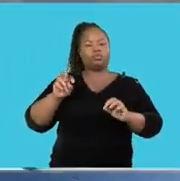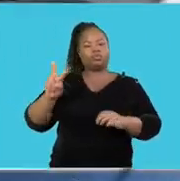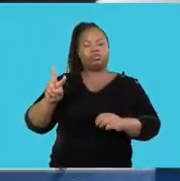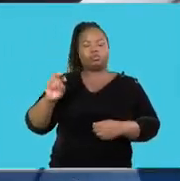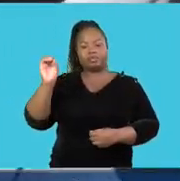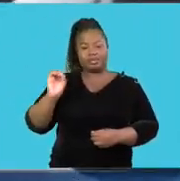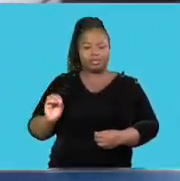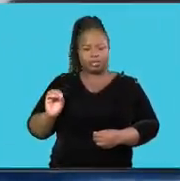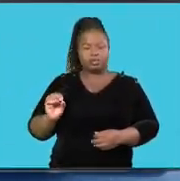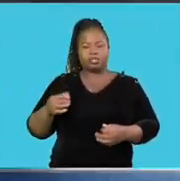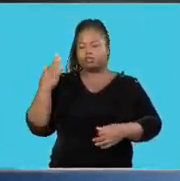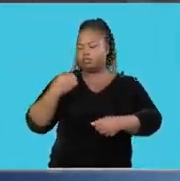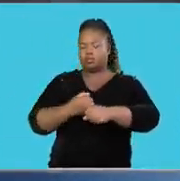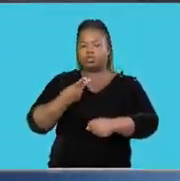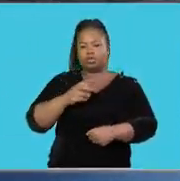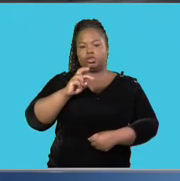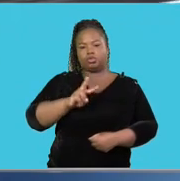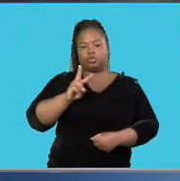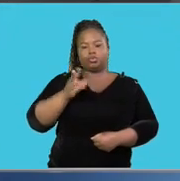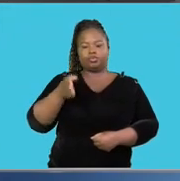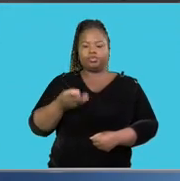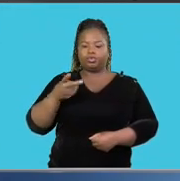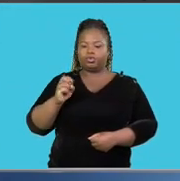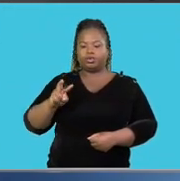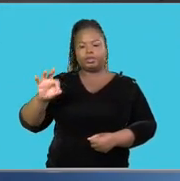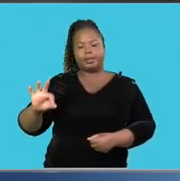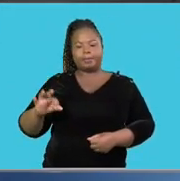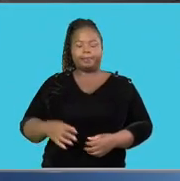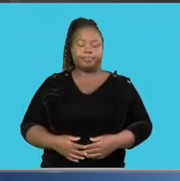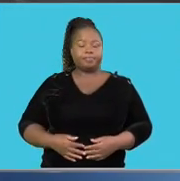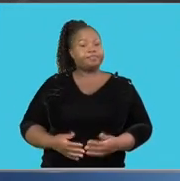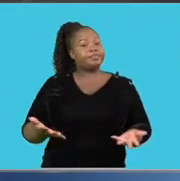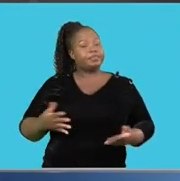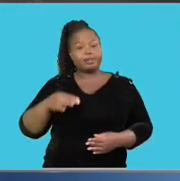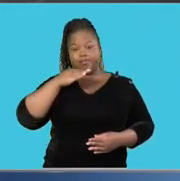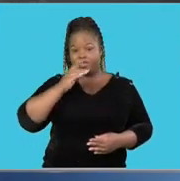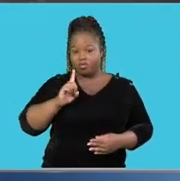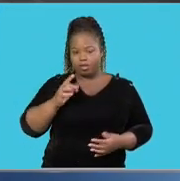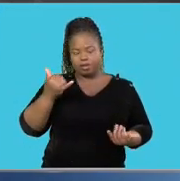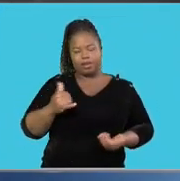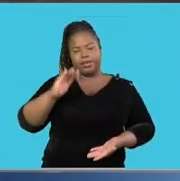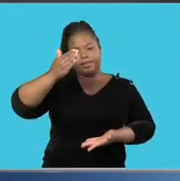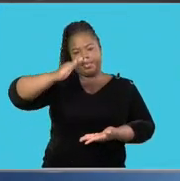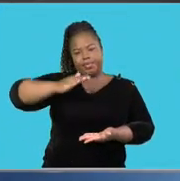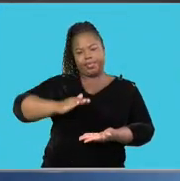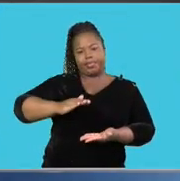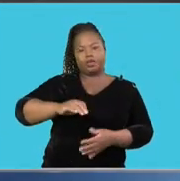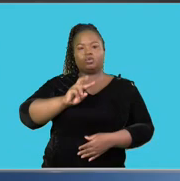elinesibini kunyaka ka-2022 no-2023, nto leyo ibonisa ukwehla